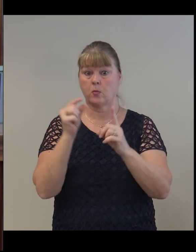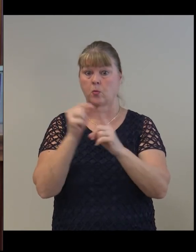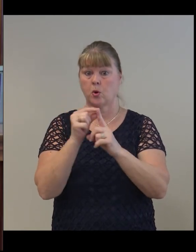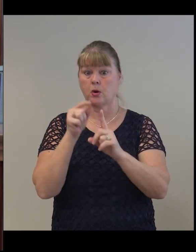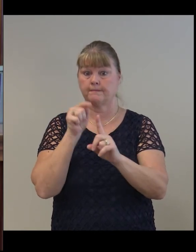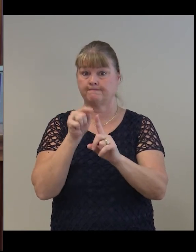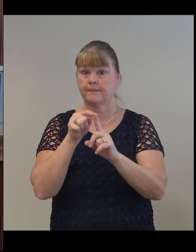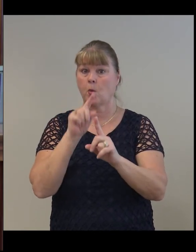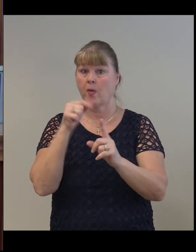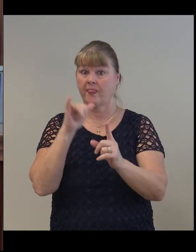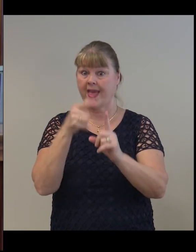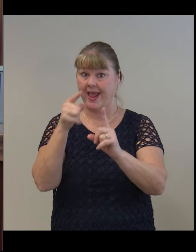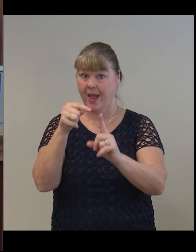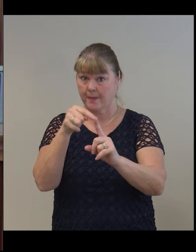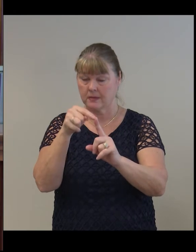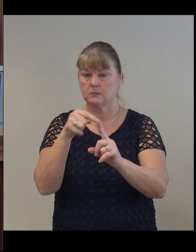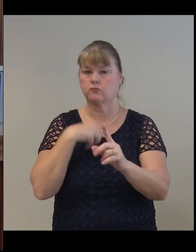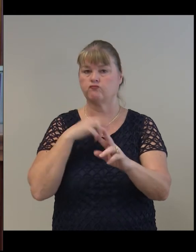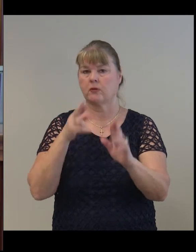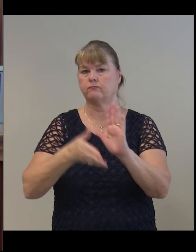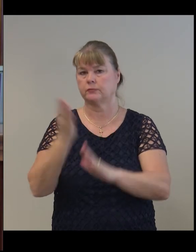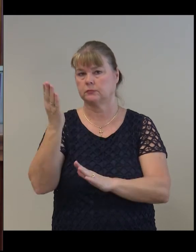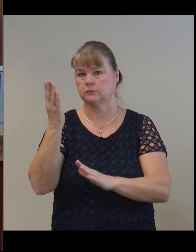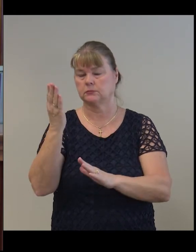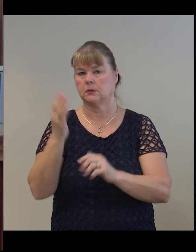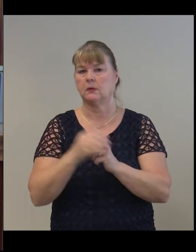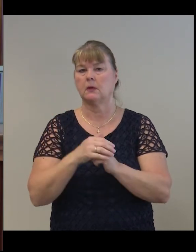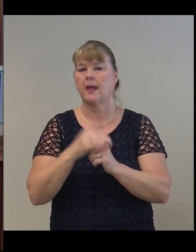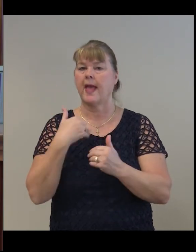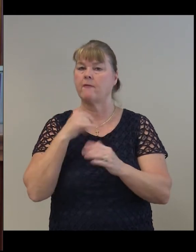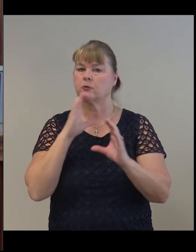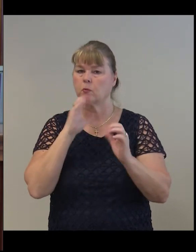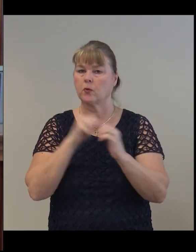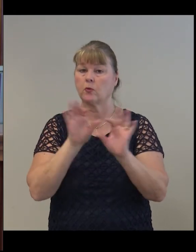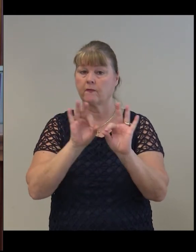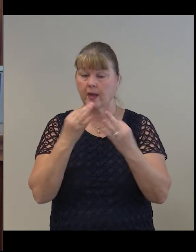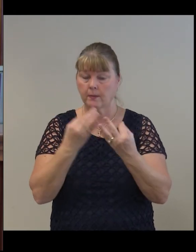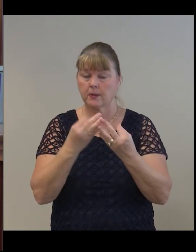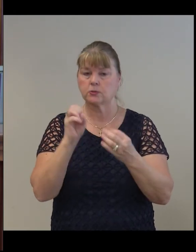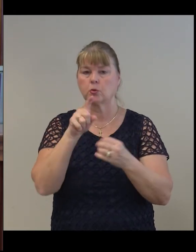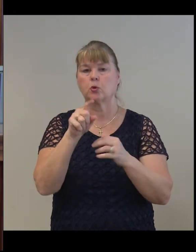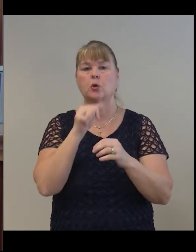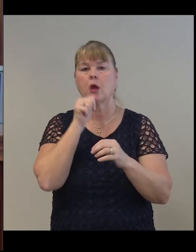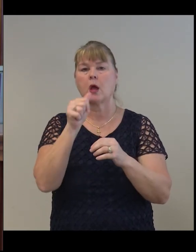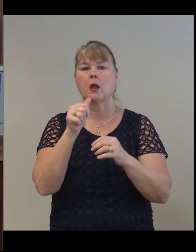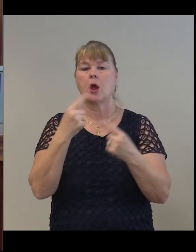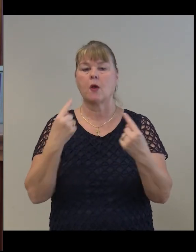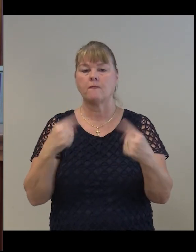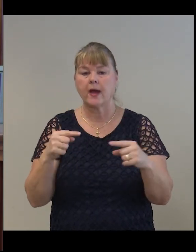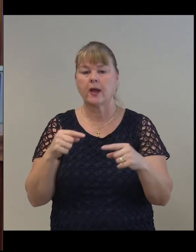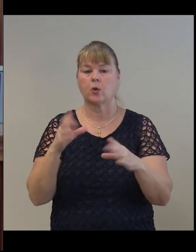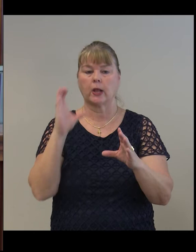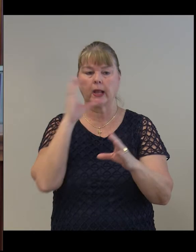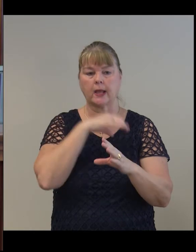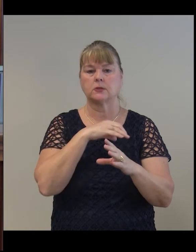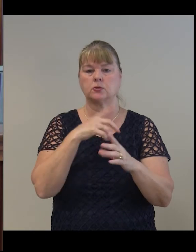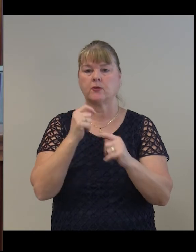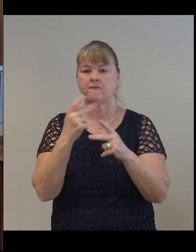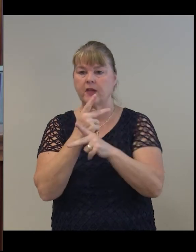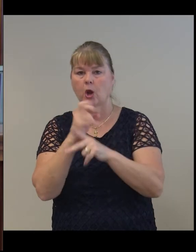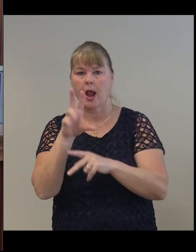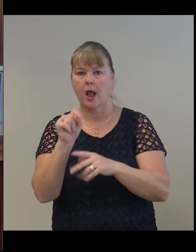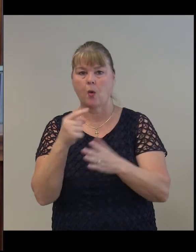what we're going to do when this happens. Go ahead and have those conversations with your family so that you're not arguing, you're not